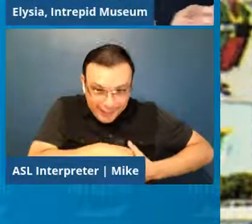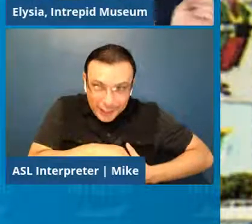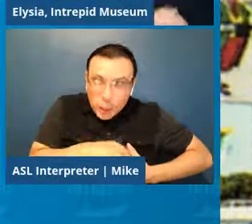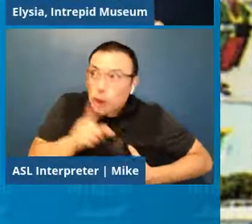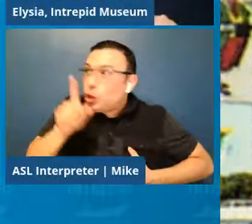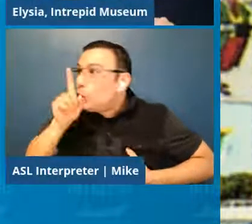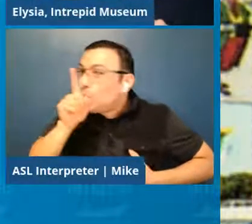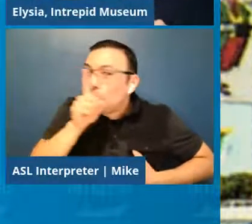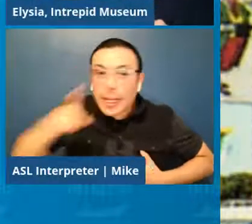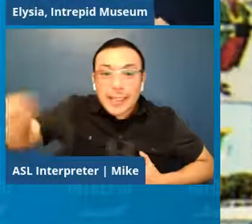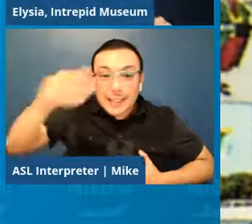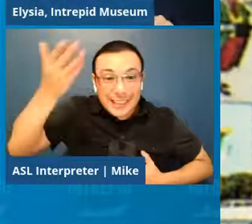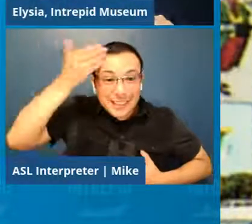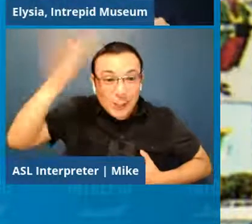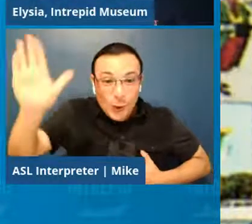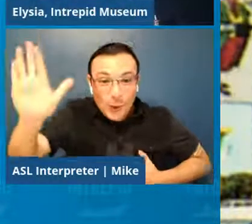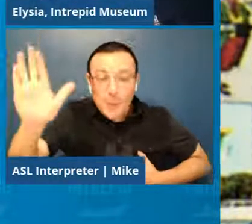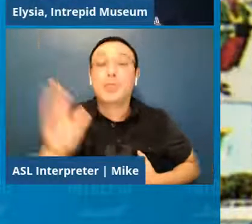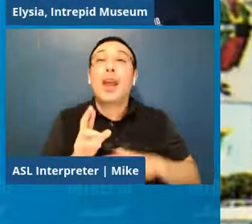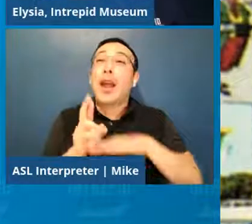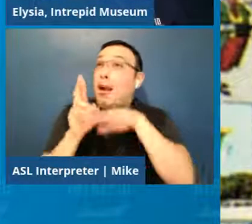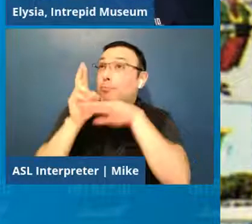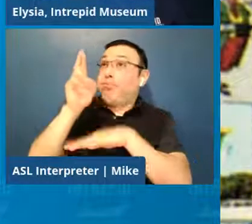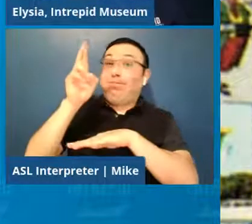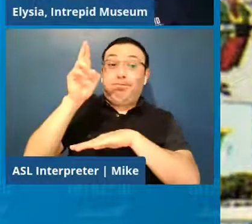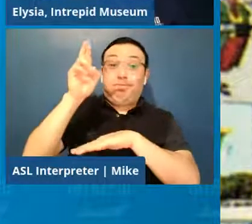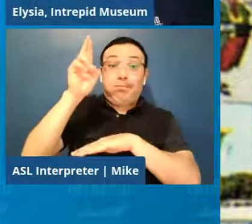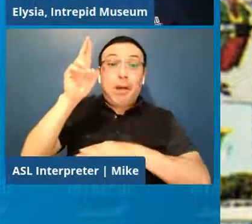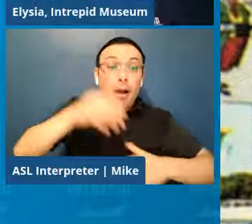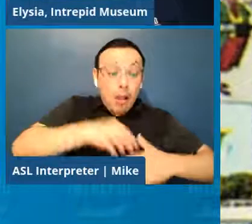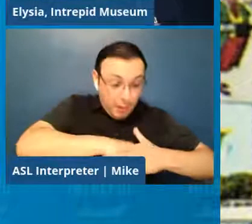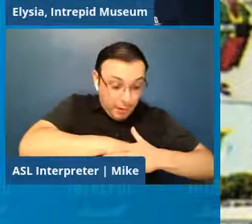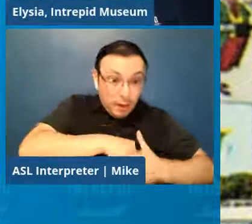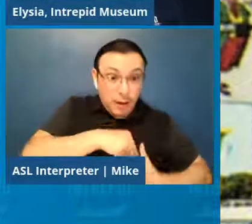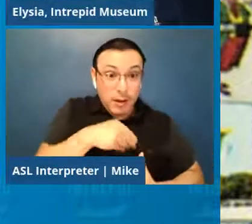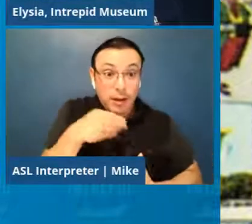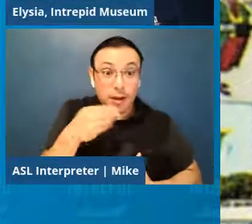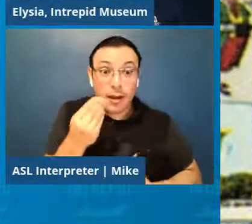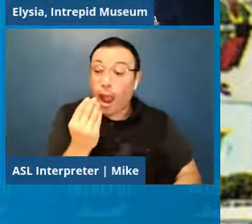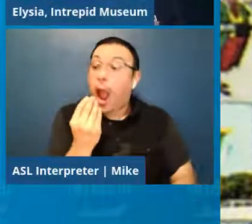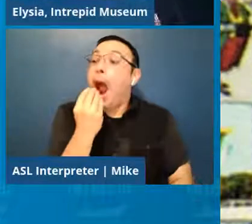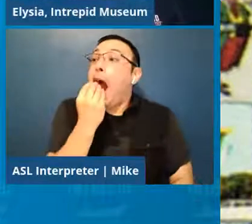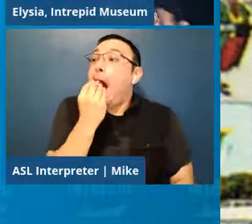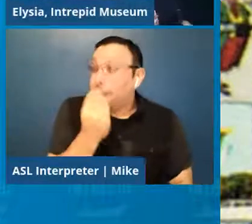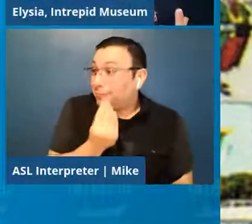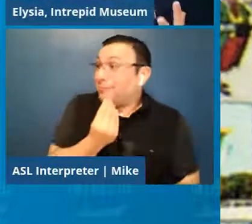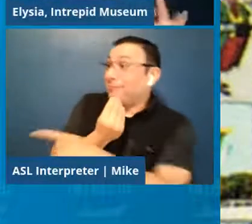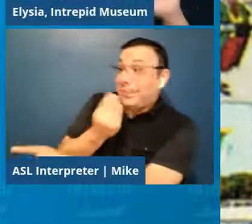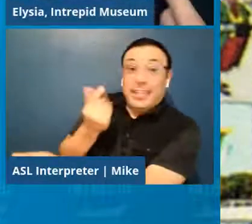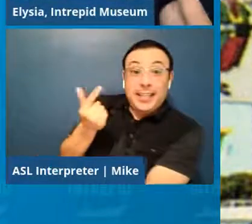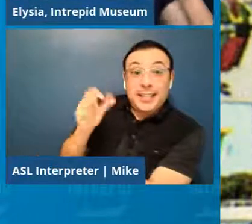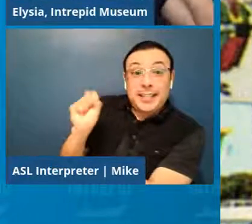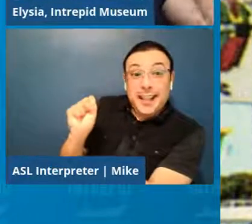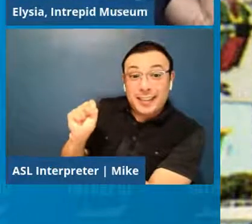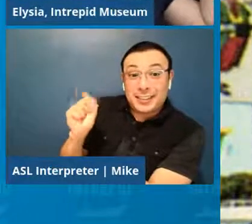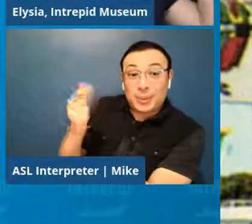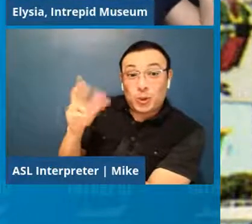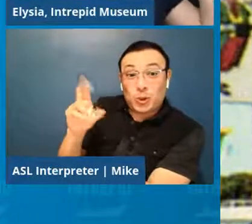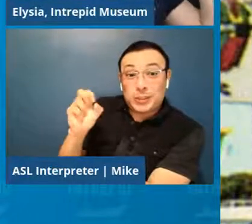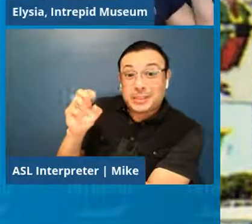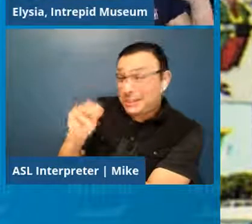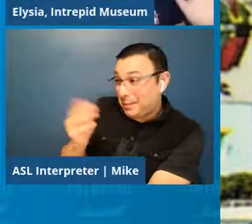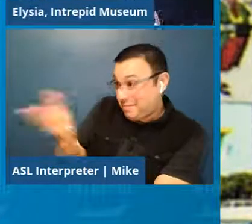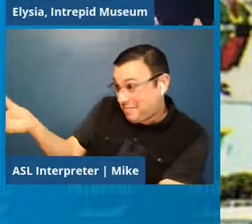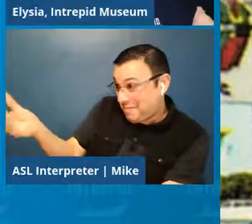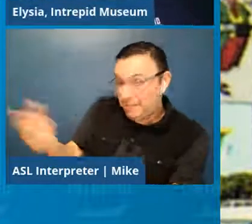orbit, he pulled out that corned beef sandwich and he took a bite, even offered some of it to his friend Gus. And they ate the first corned